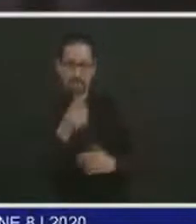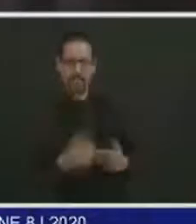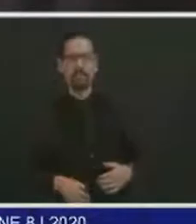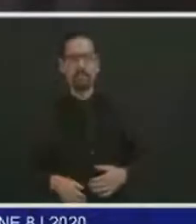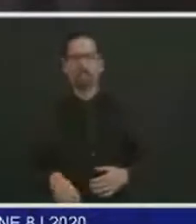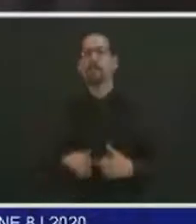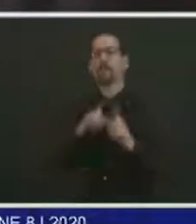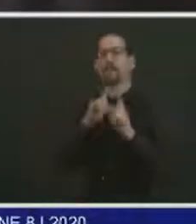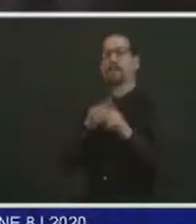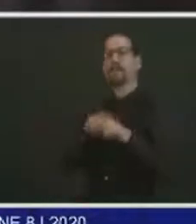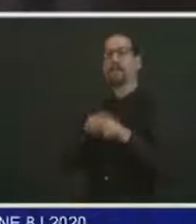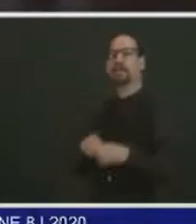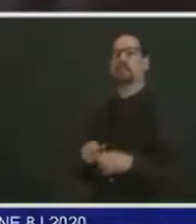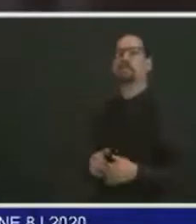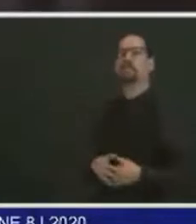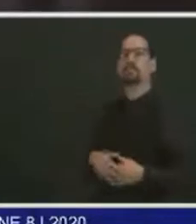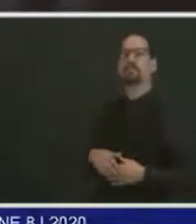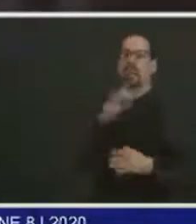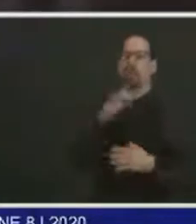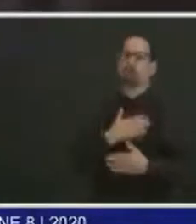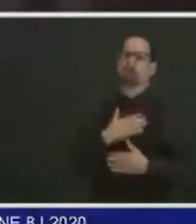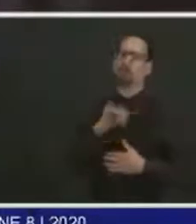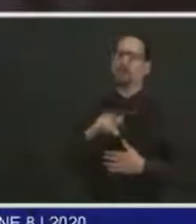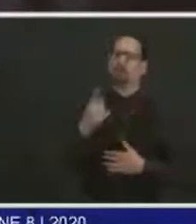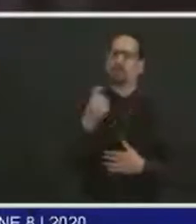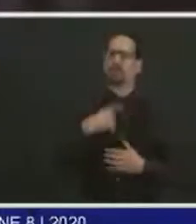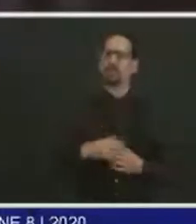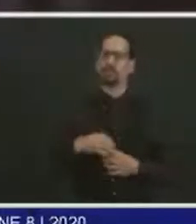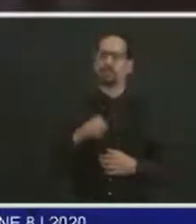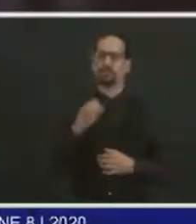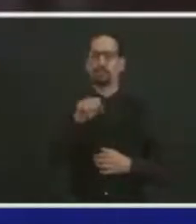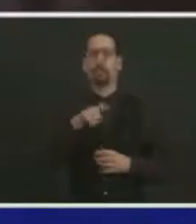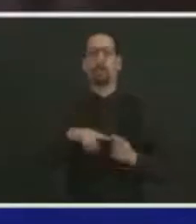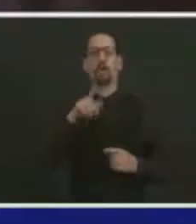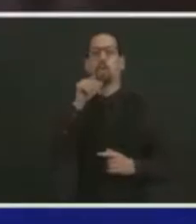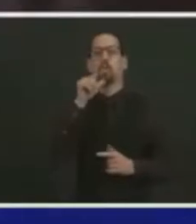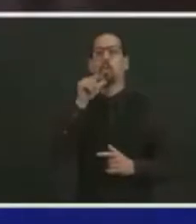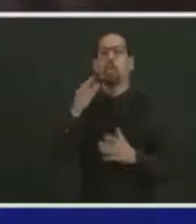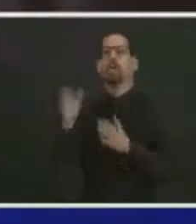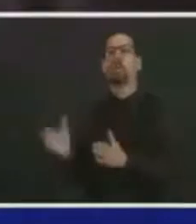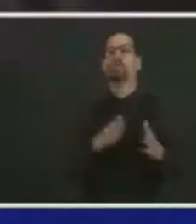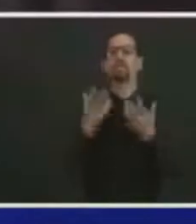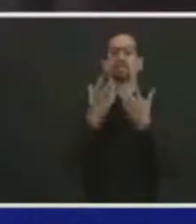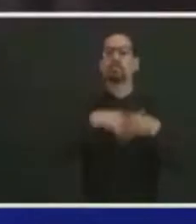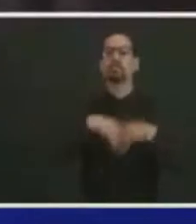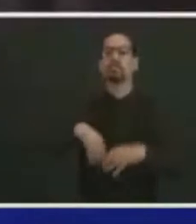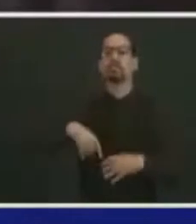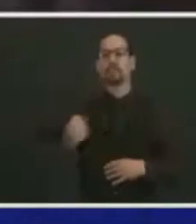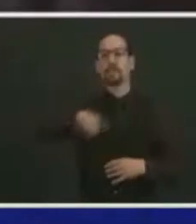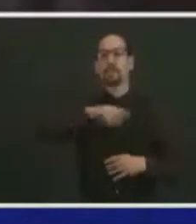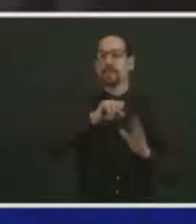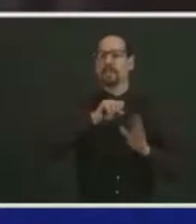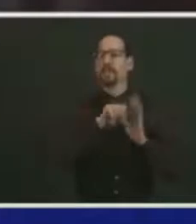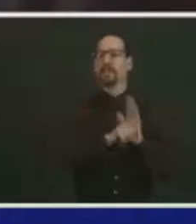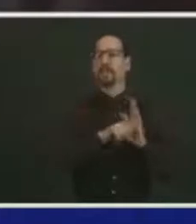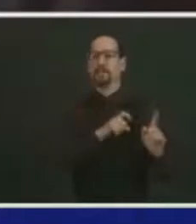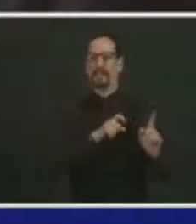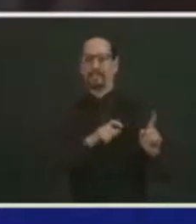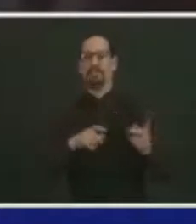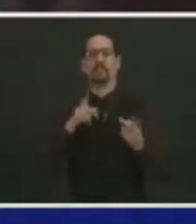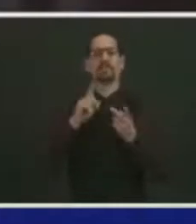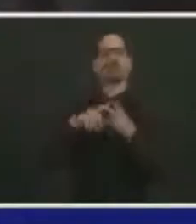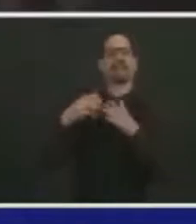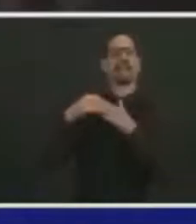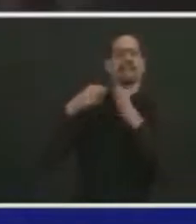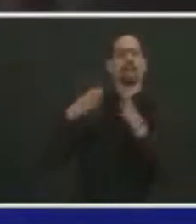it and the state police and National Guard and the leadership, but you're not incorrect. Look, there were 10,000 people